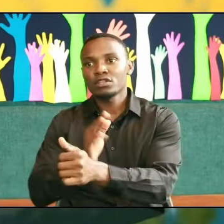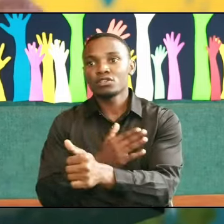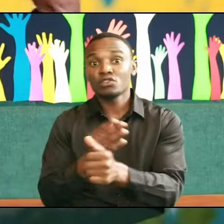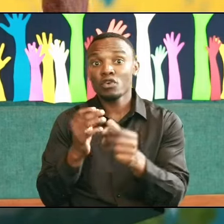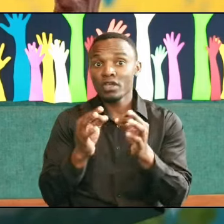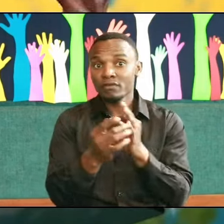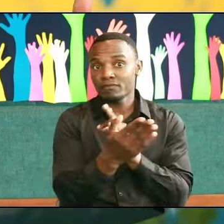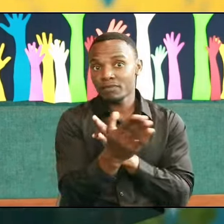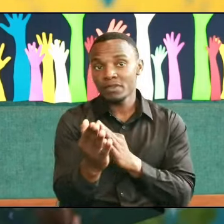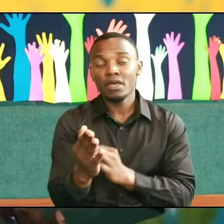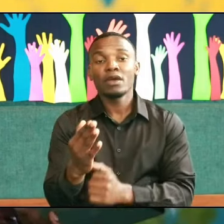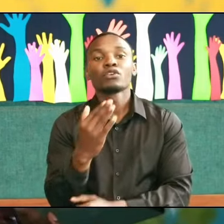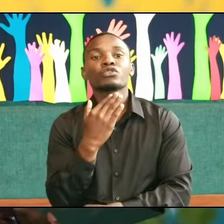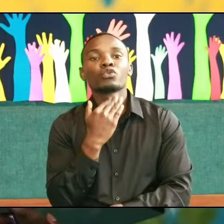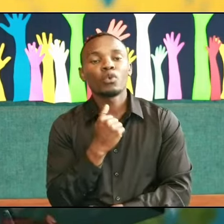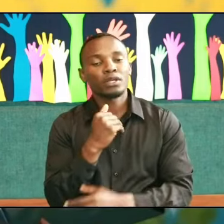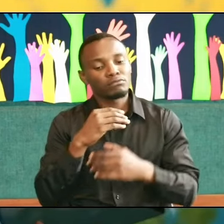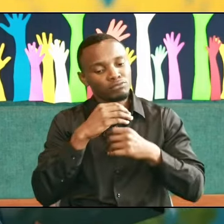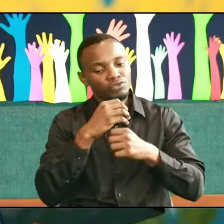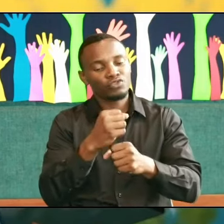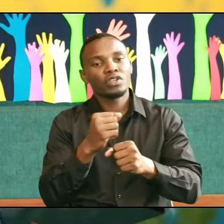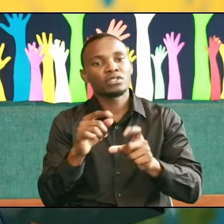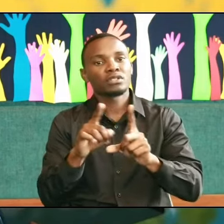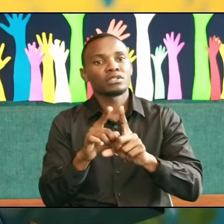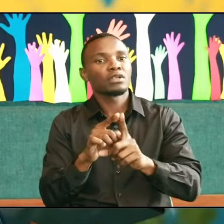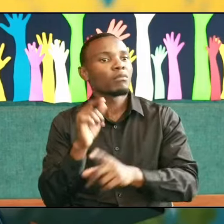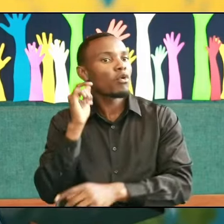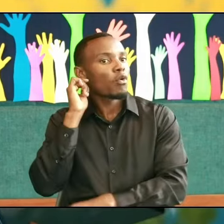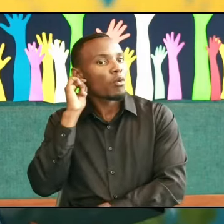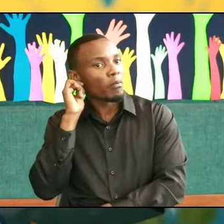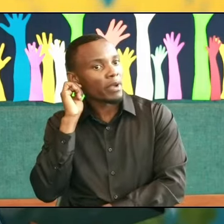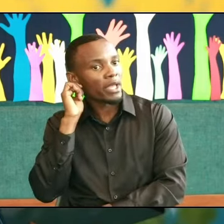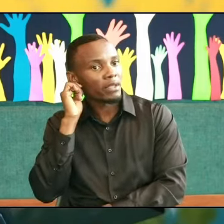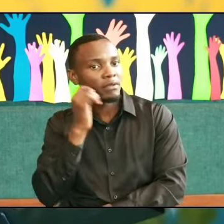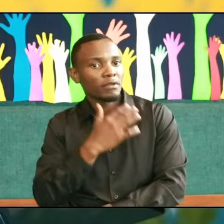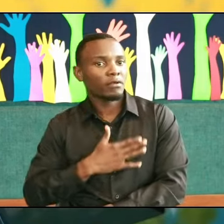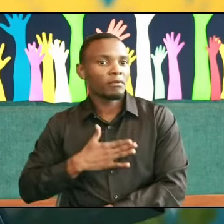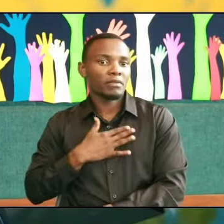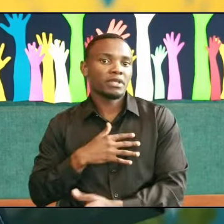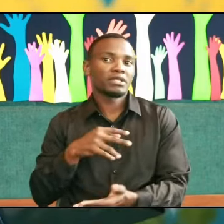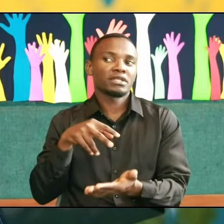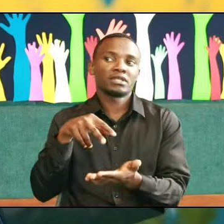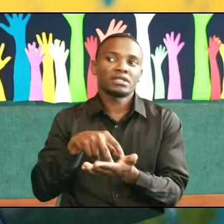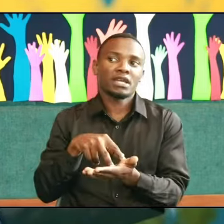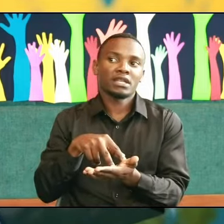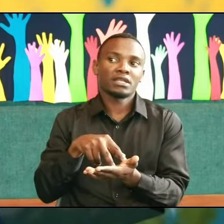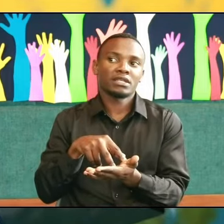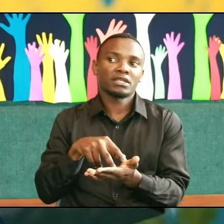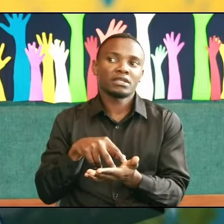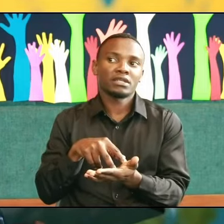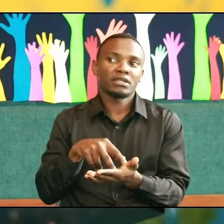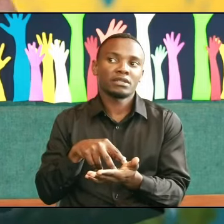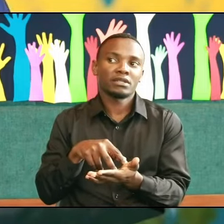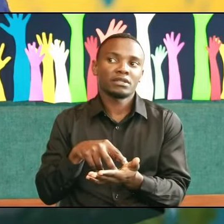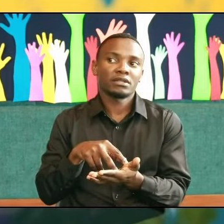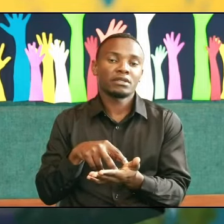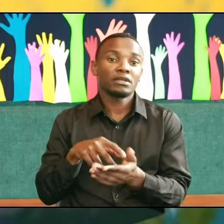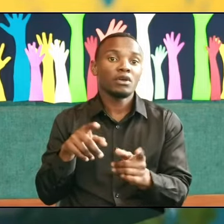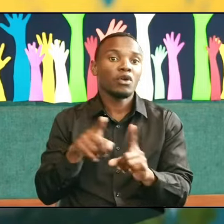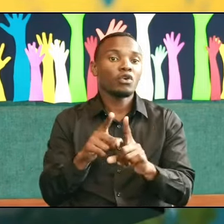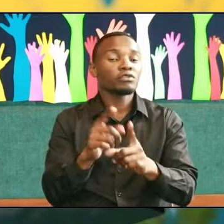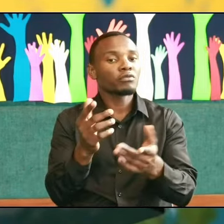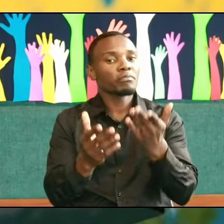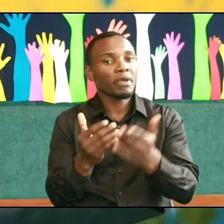here and you just want to trust and obey, why don't you stand with me as we are going to pray together? And there may be a young person